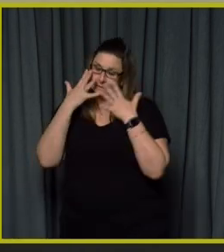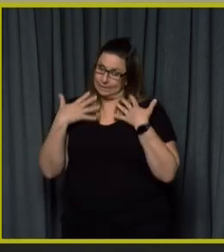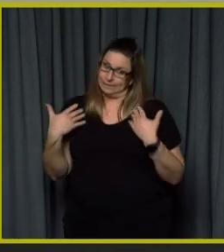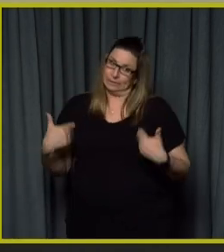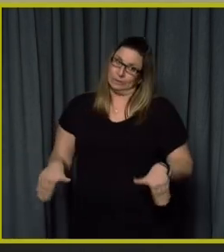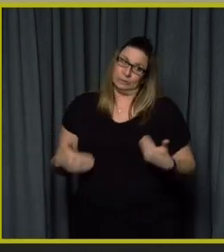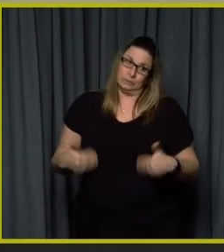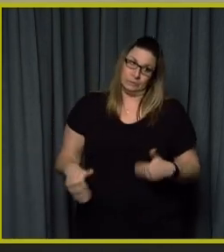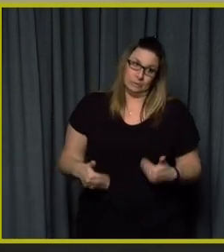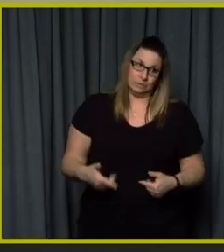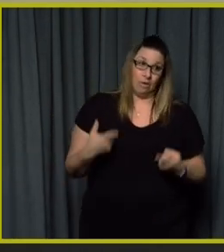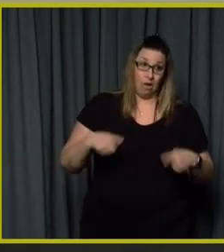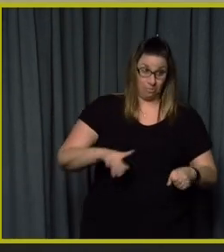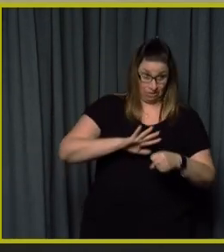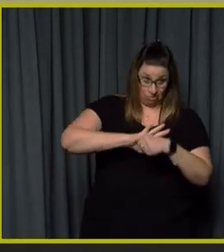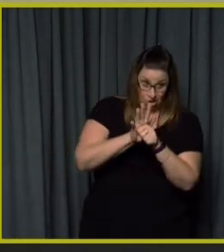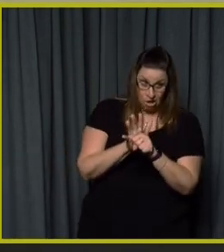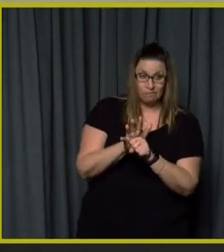is struggling in school.